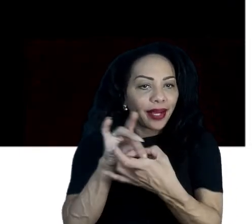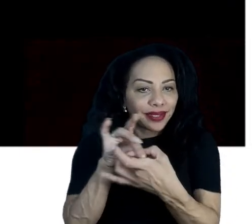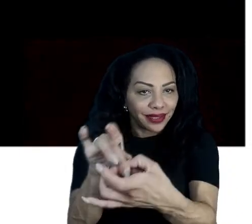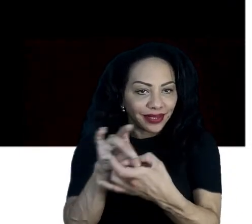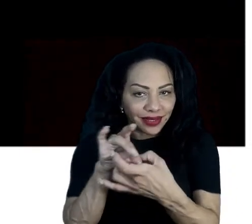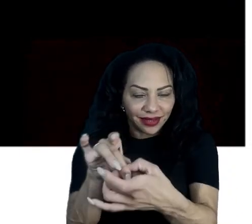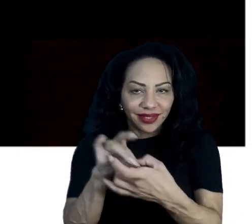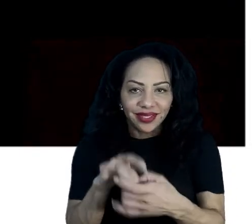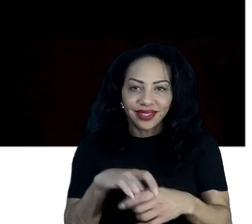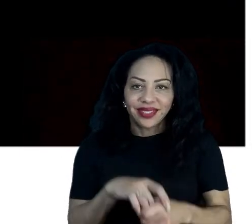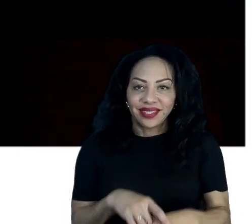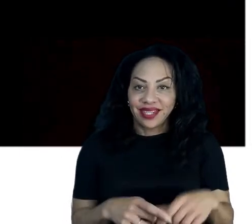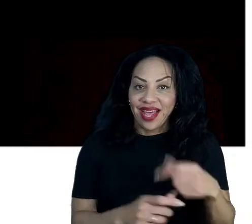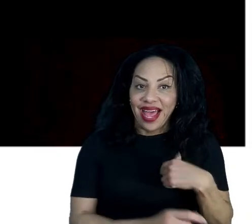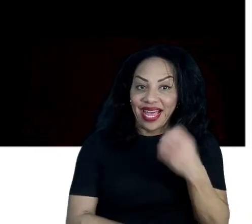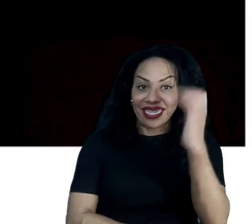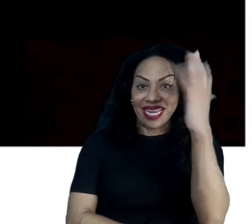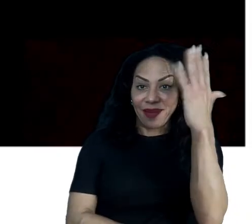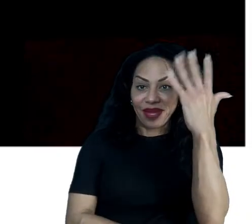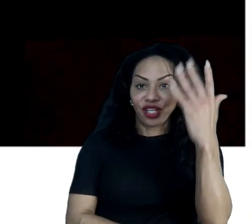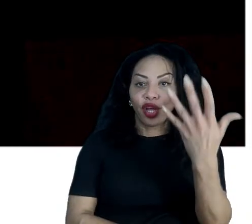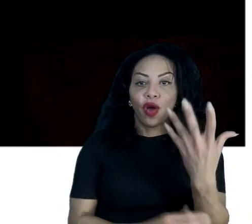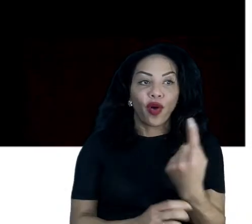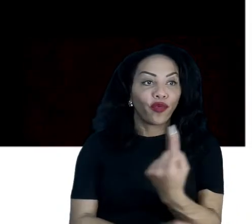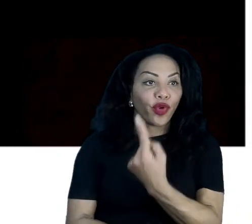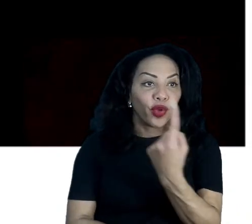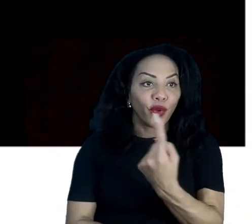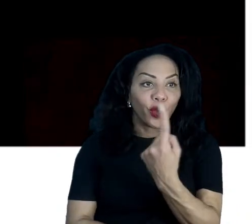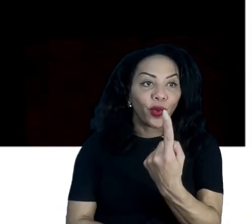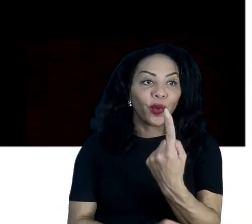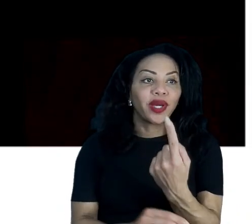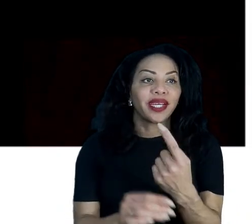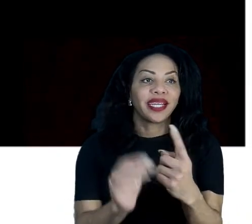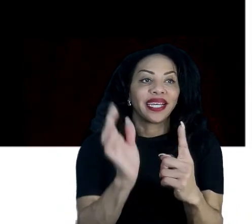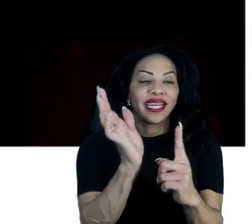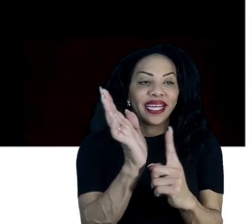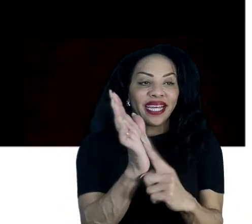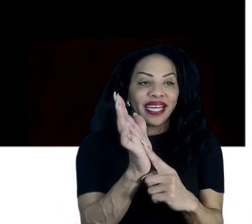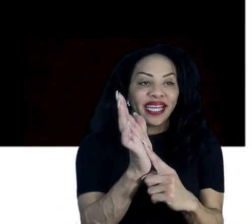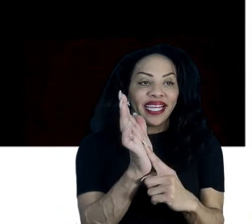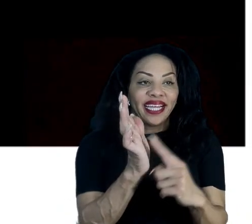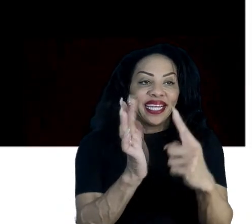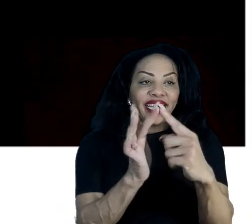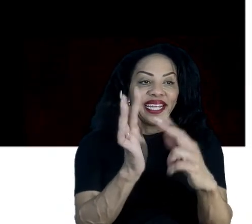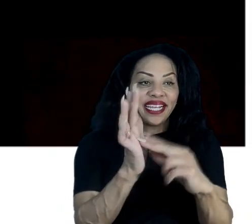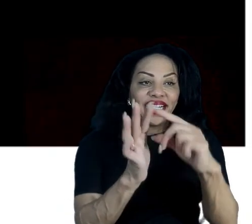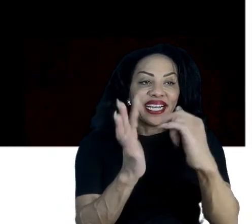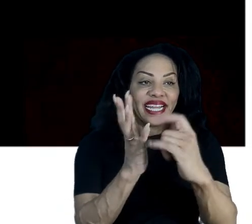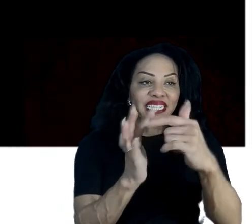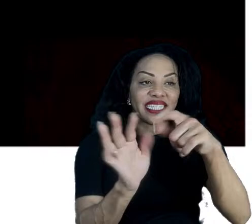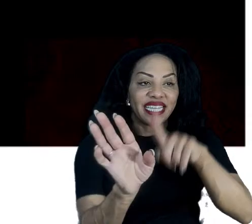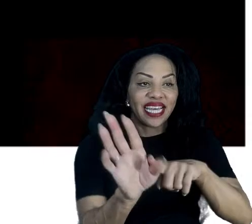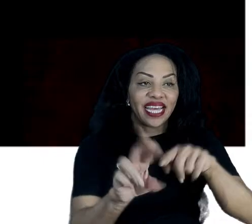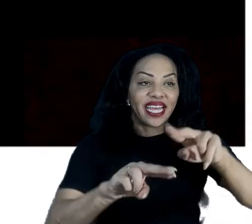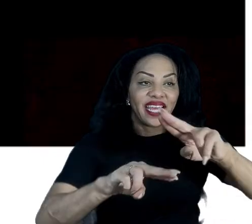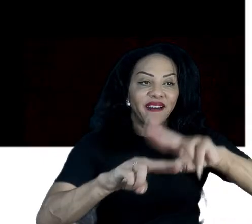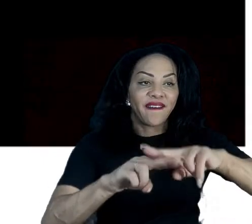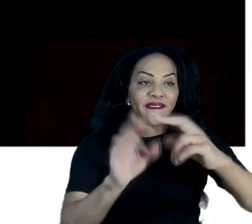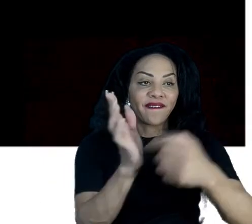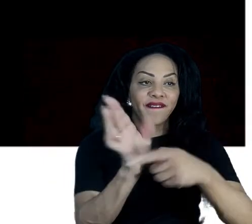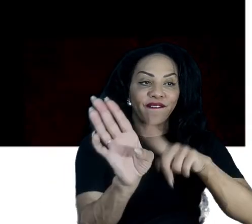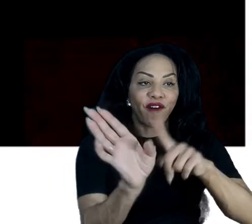this image from the archive of Lindsay Fryer, who is Arts Access Officer, and she's working at a